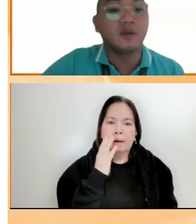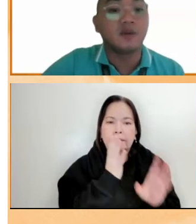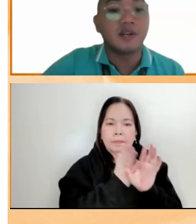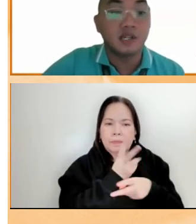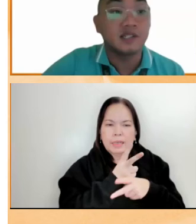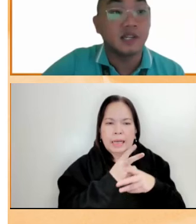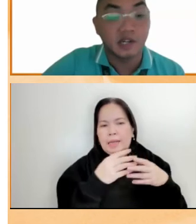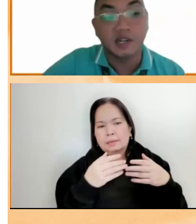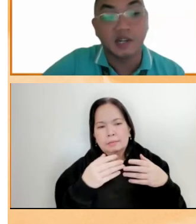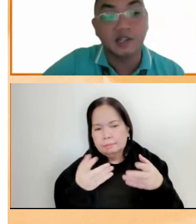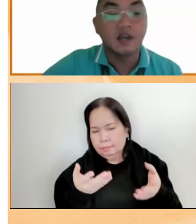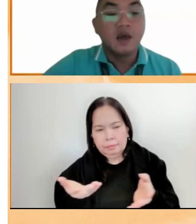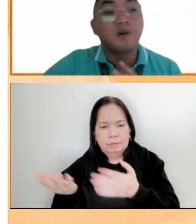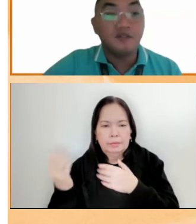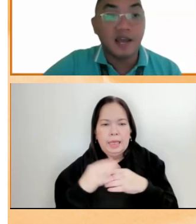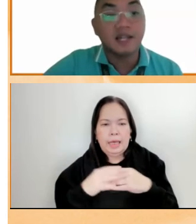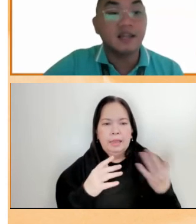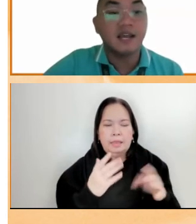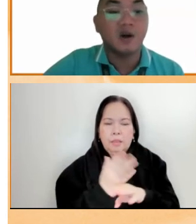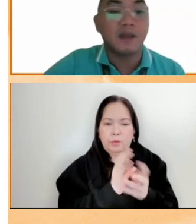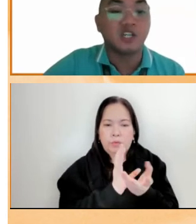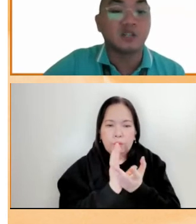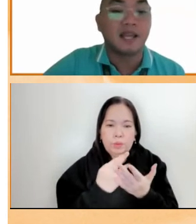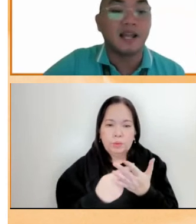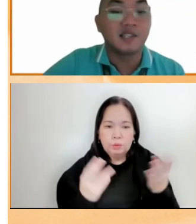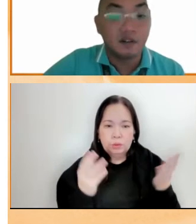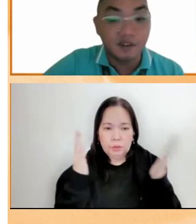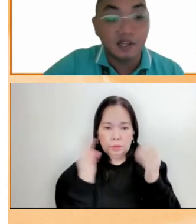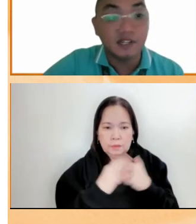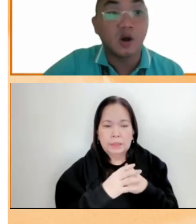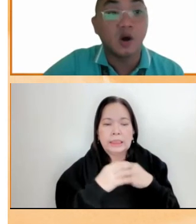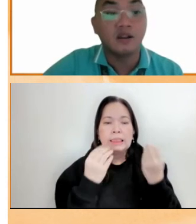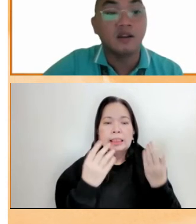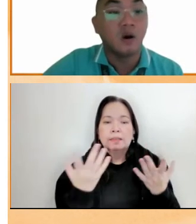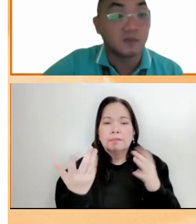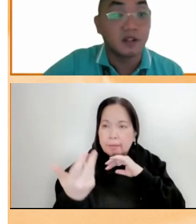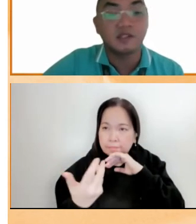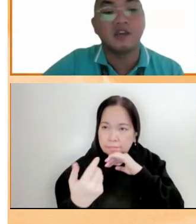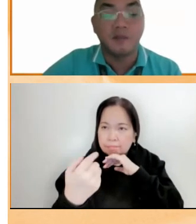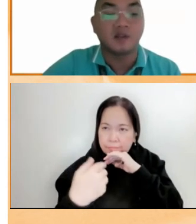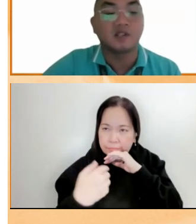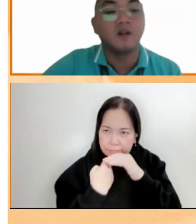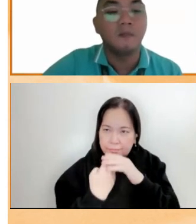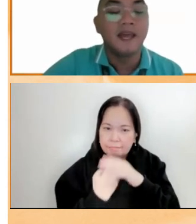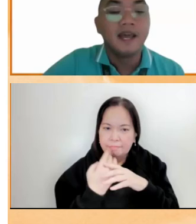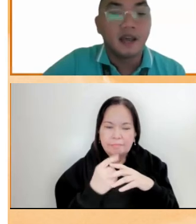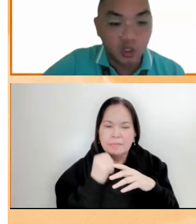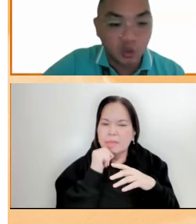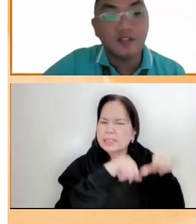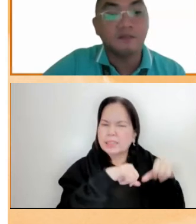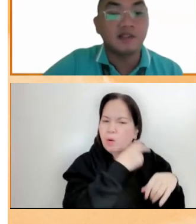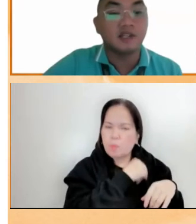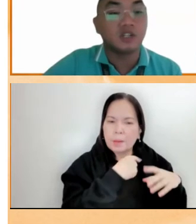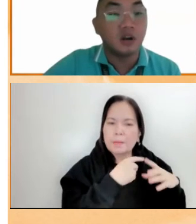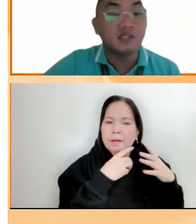of the community resources and services, providing an outpatient mental health services in all hospitals, if possible, ensure